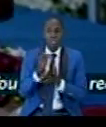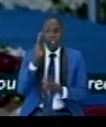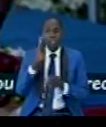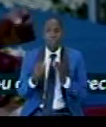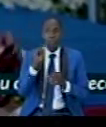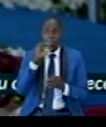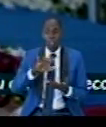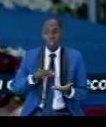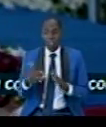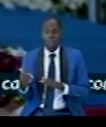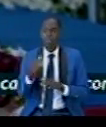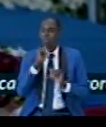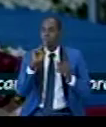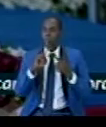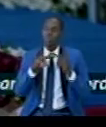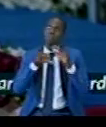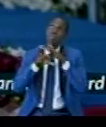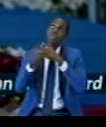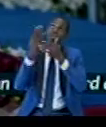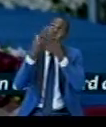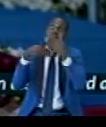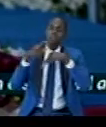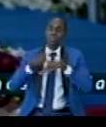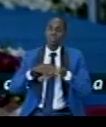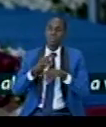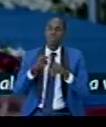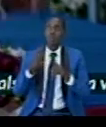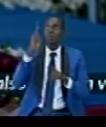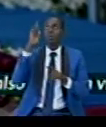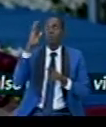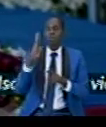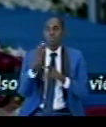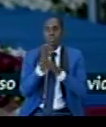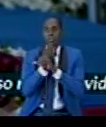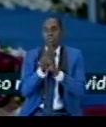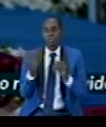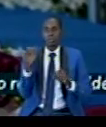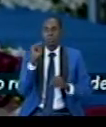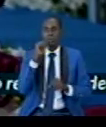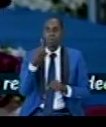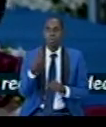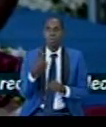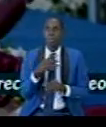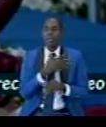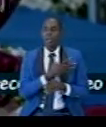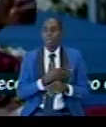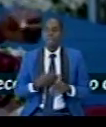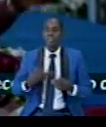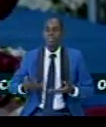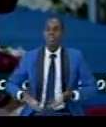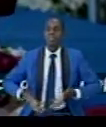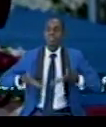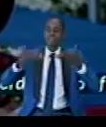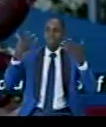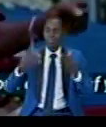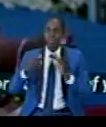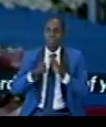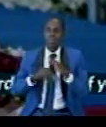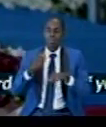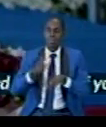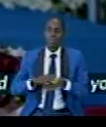Oluwa logo Oluwa bo kan mi pade mo ri igbala eru to wa lori mi fuye inu mi